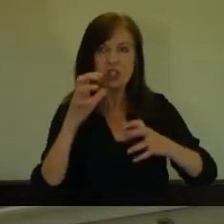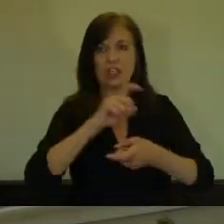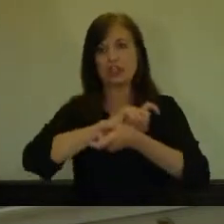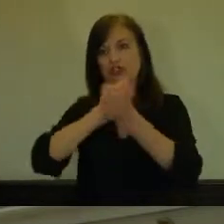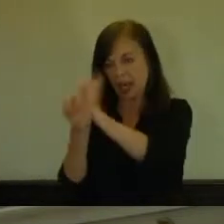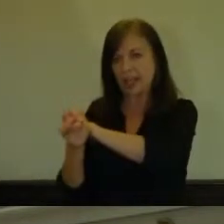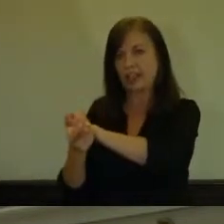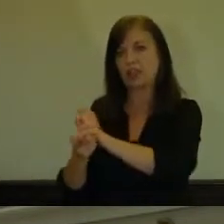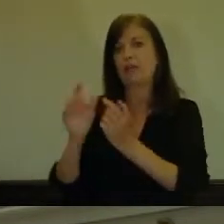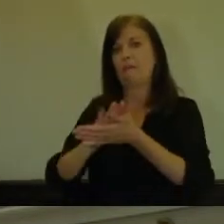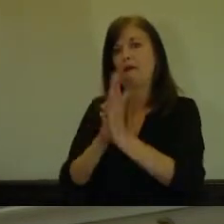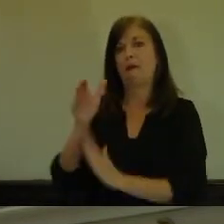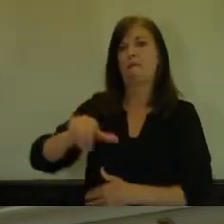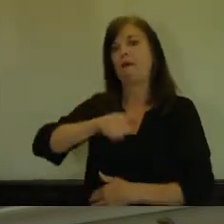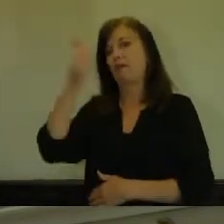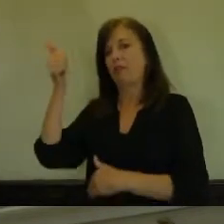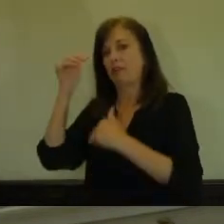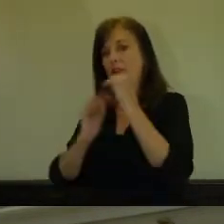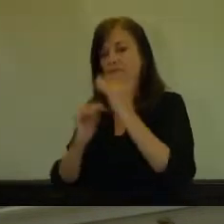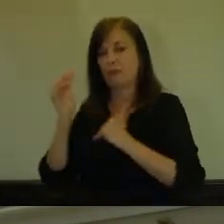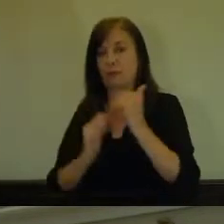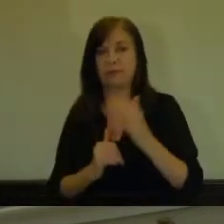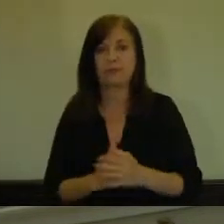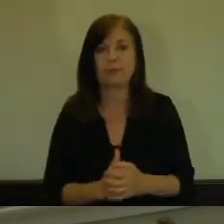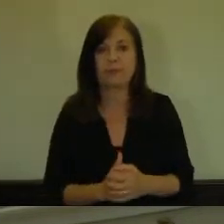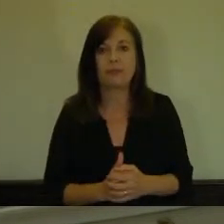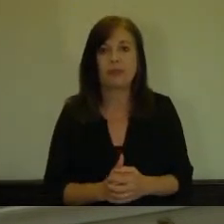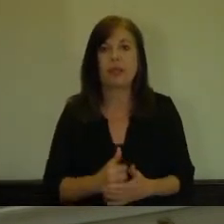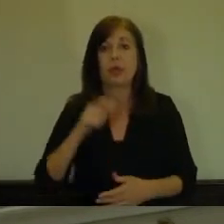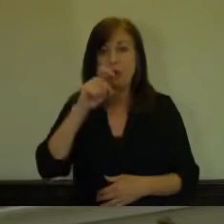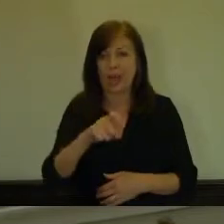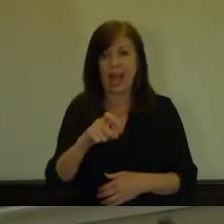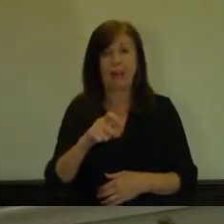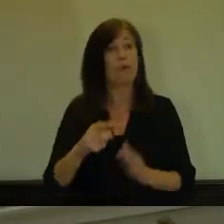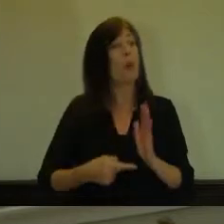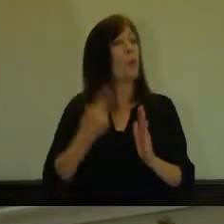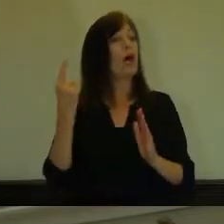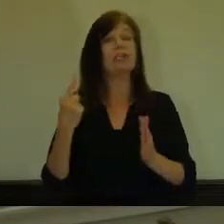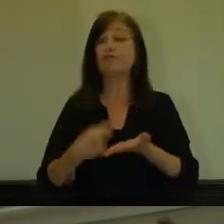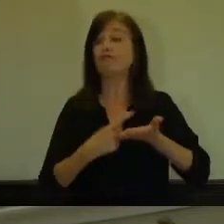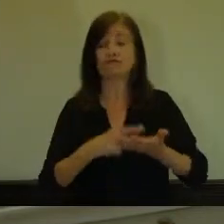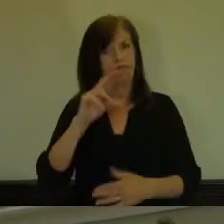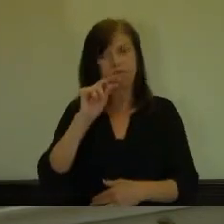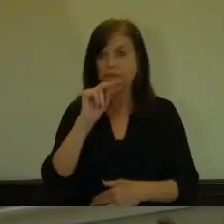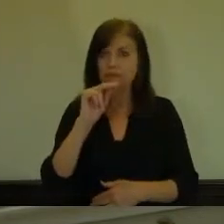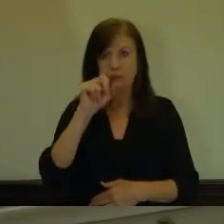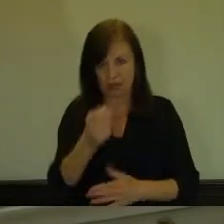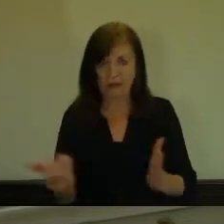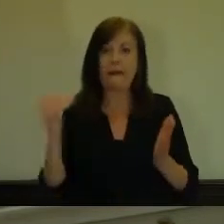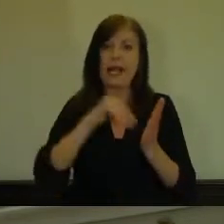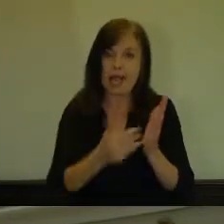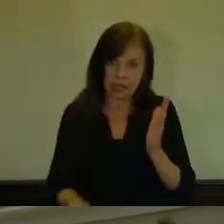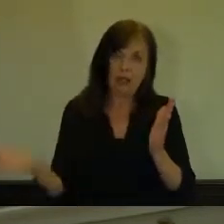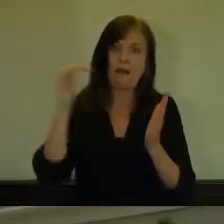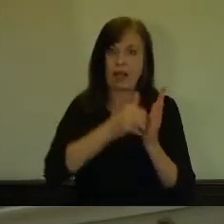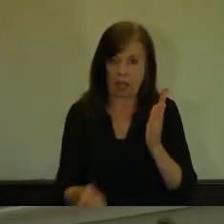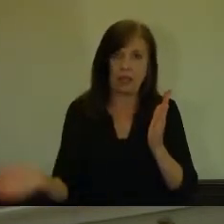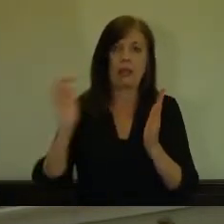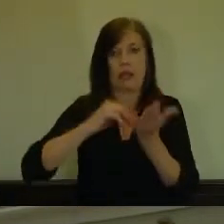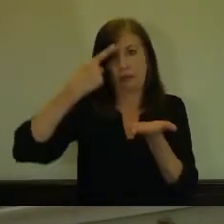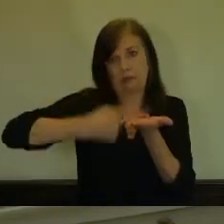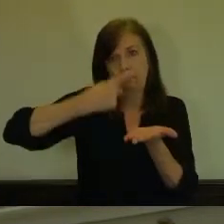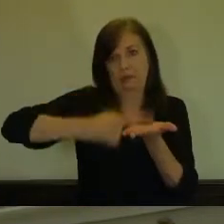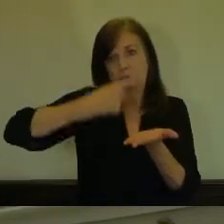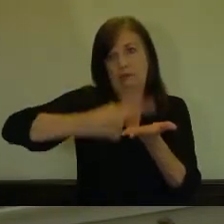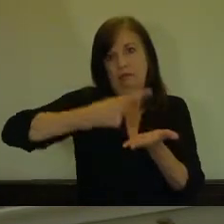These shifts are not going to be easy. We have to come to the table again and again and again because we know that this work matters.